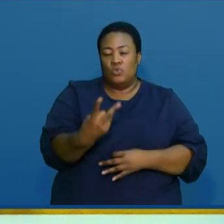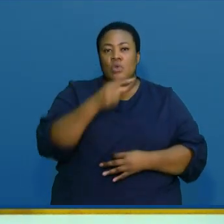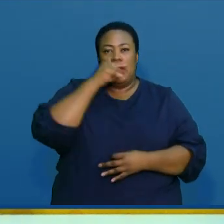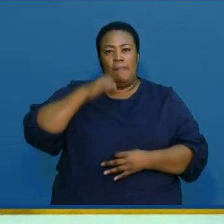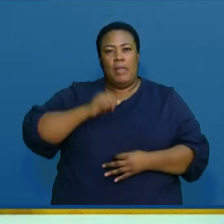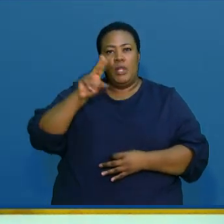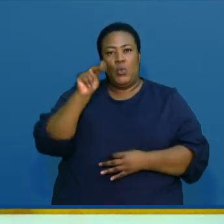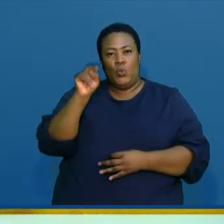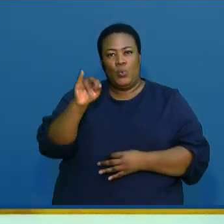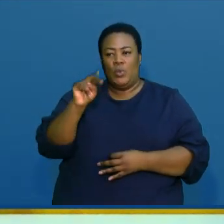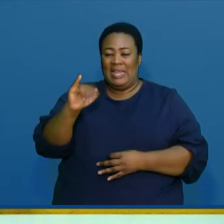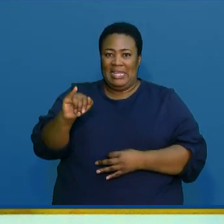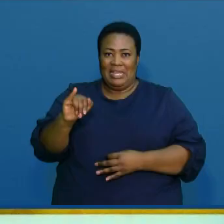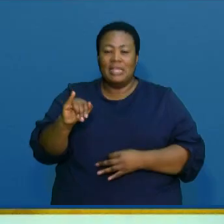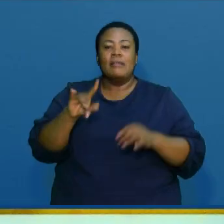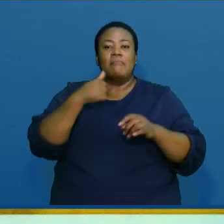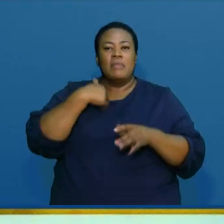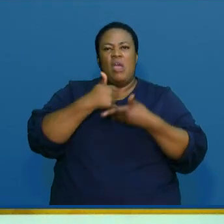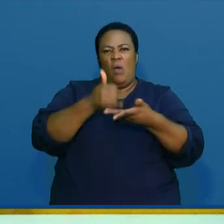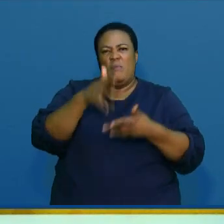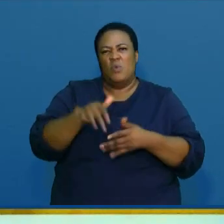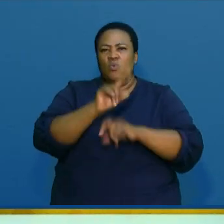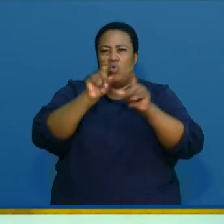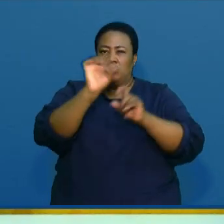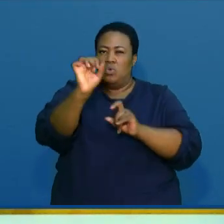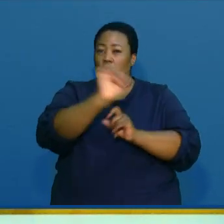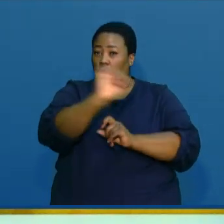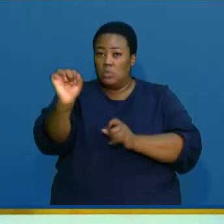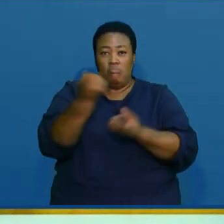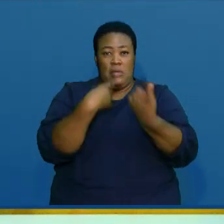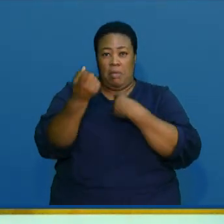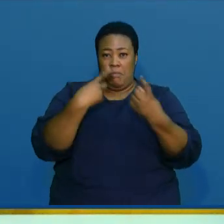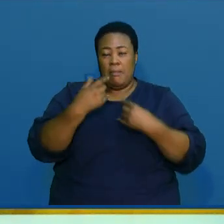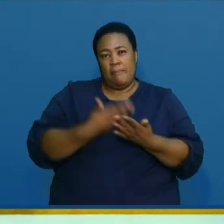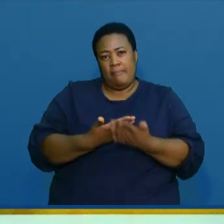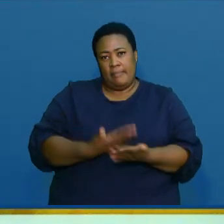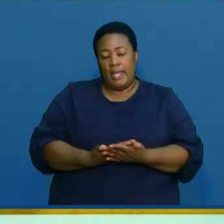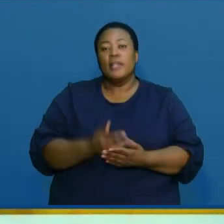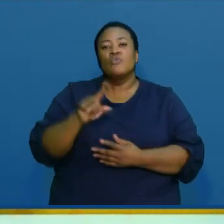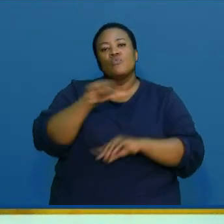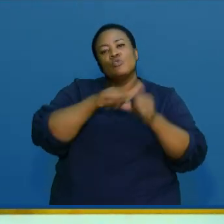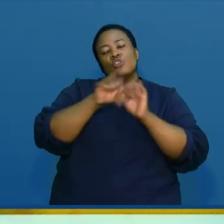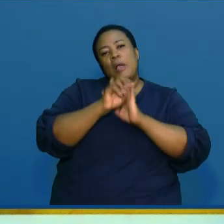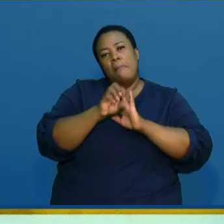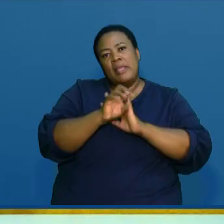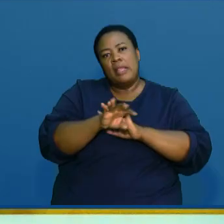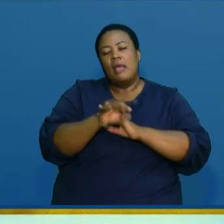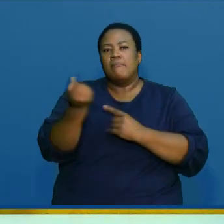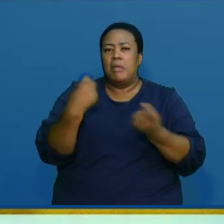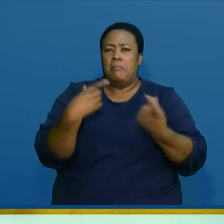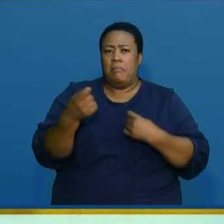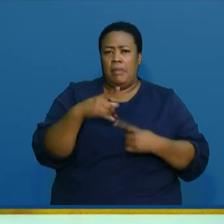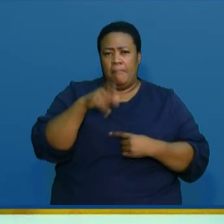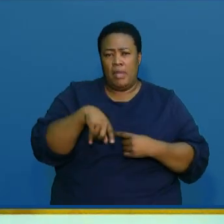I'll be assisting you to get all of your questions through to us. All you need to do is hit us up on our social media pages, search for